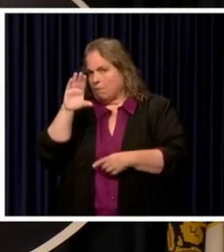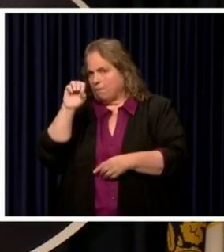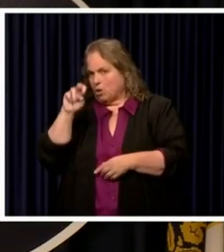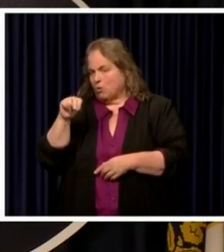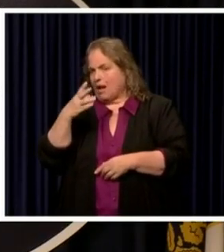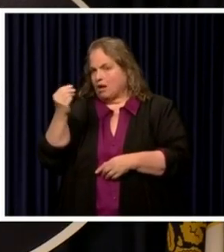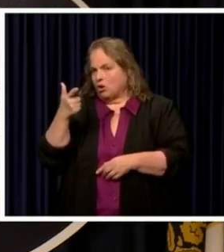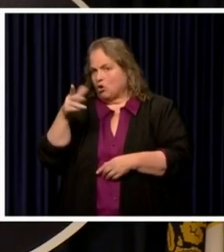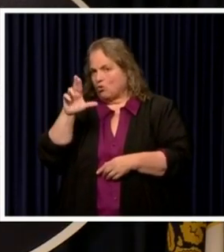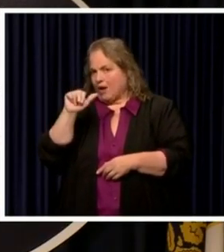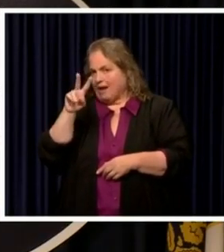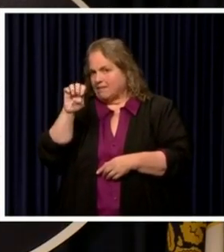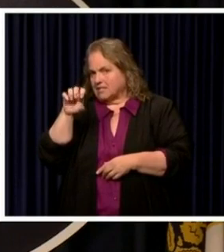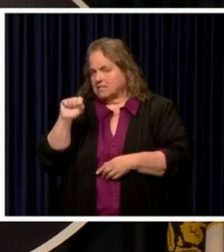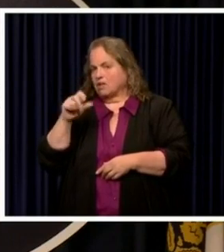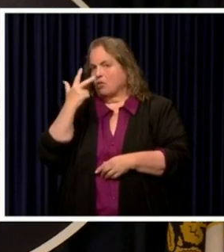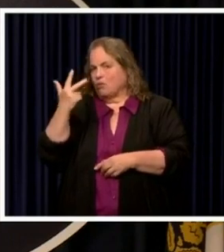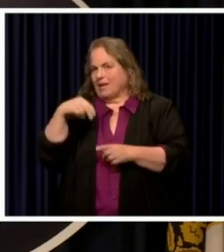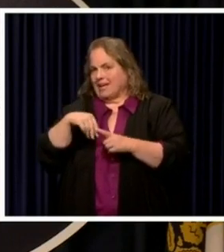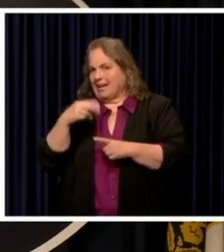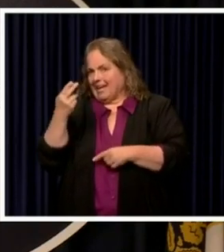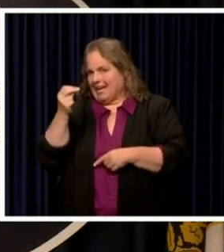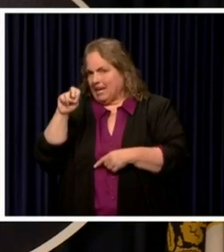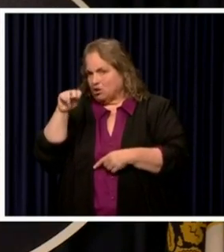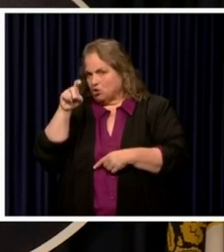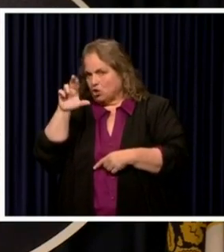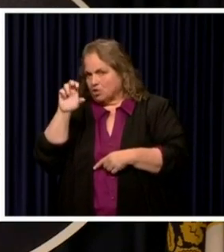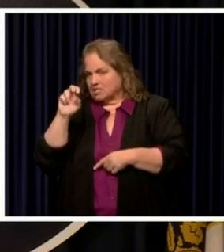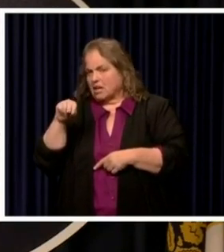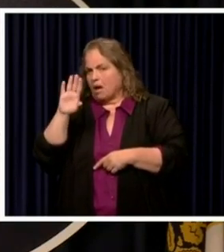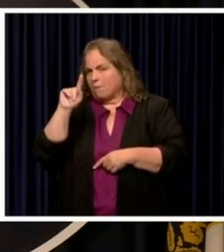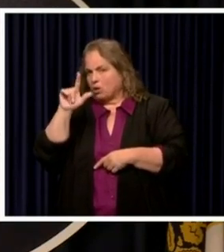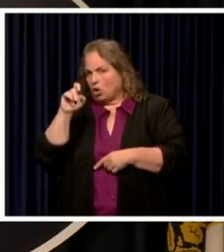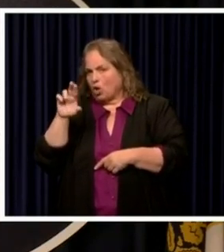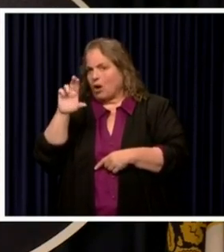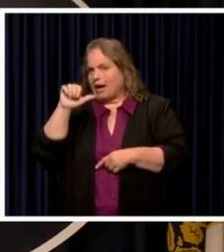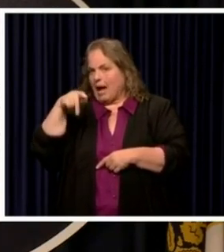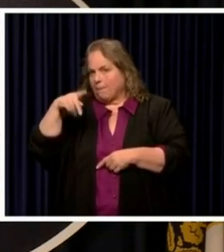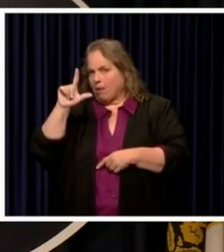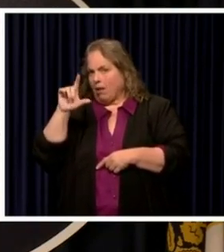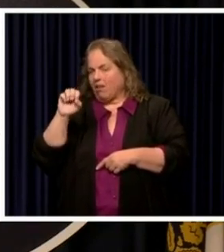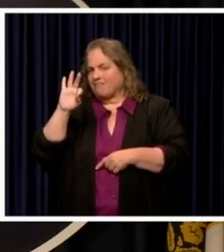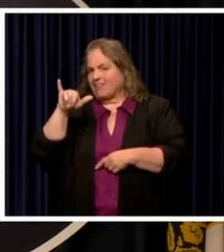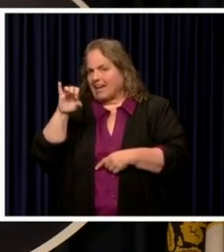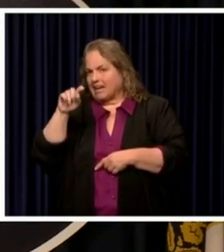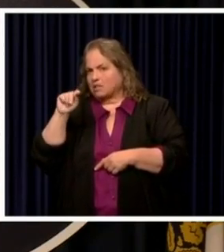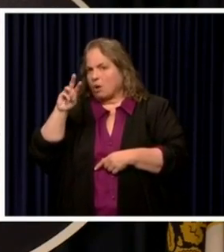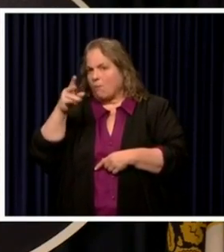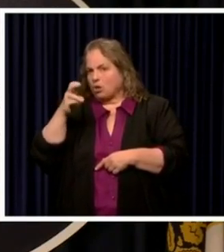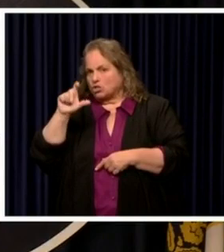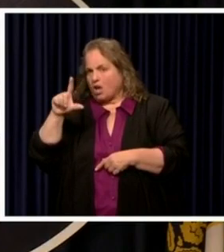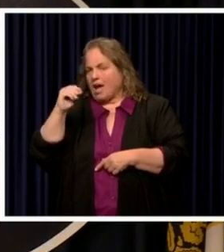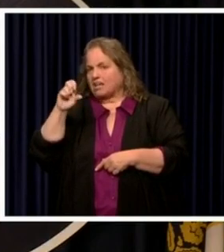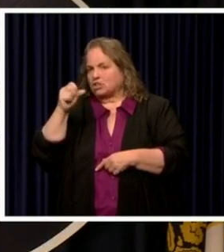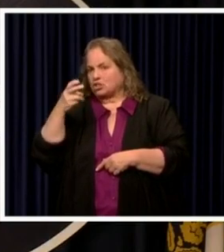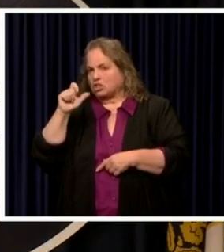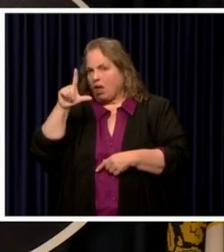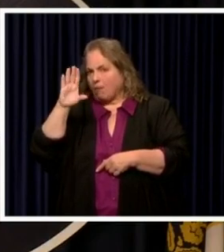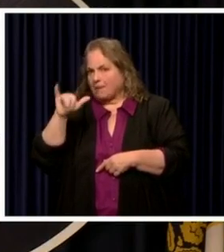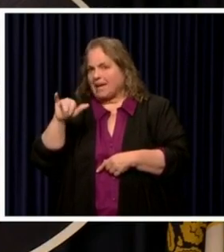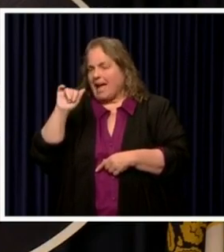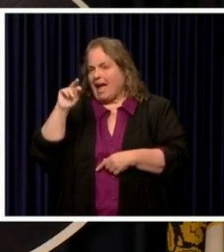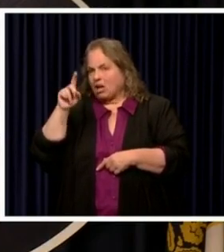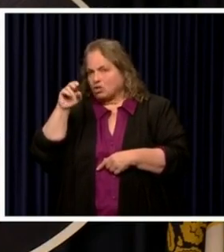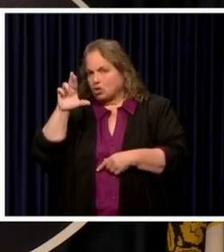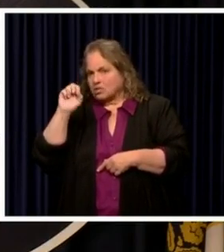and Graves, 3 in Henderson, 2 in Butler, Campbell, Fayette, Marshall, and Shelby, 1 in Anderson,